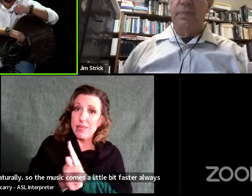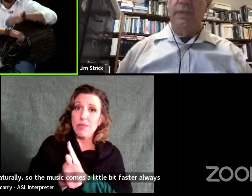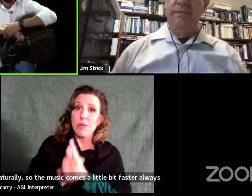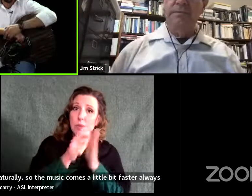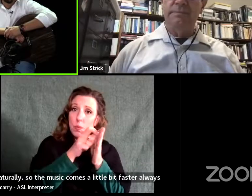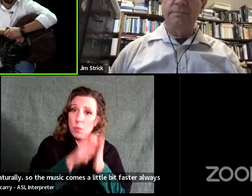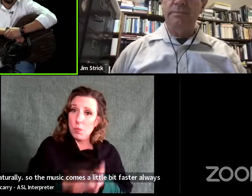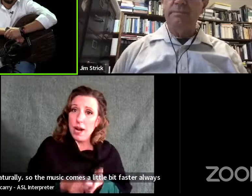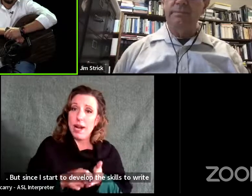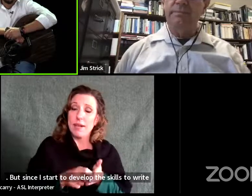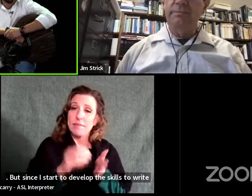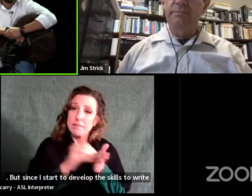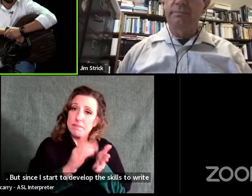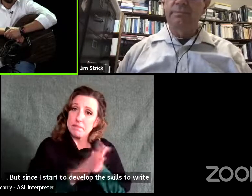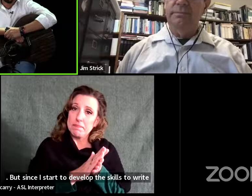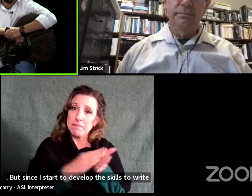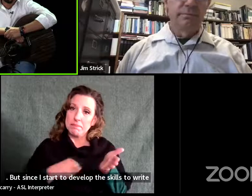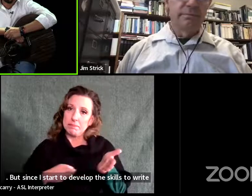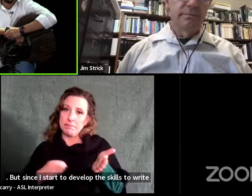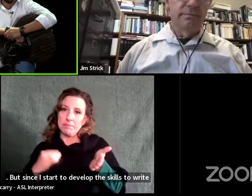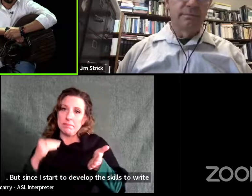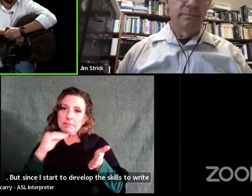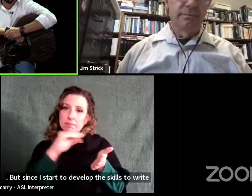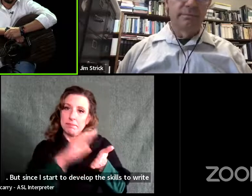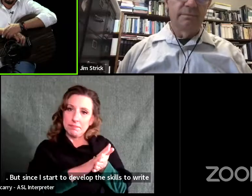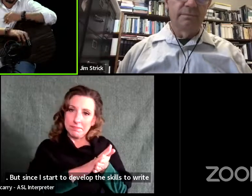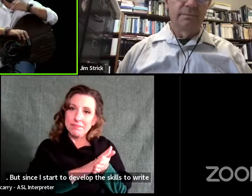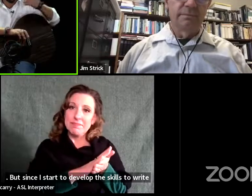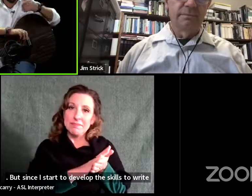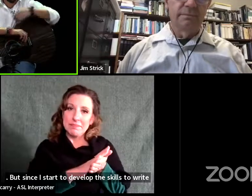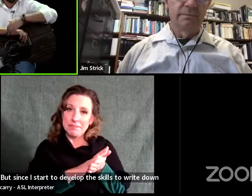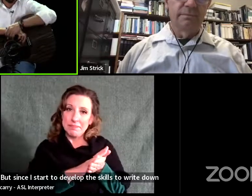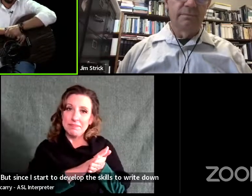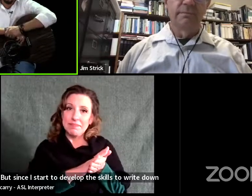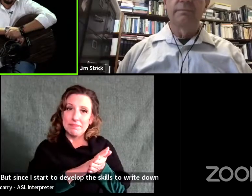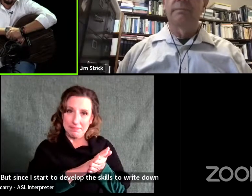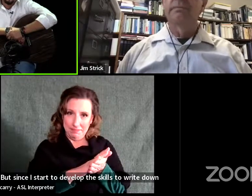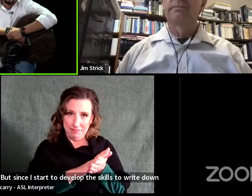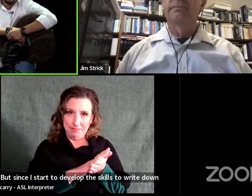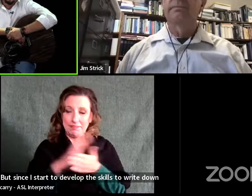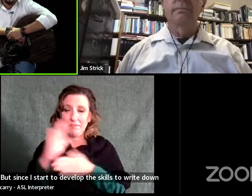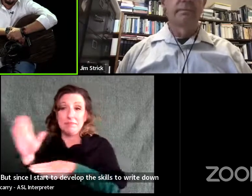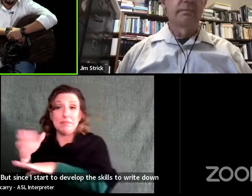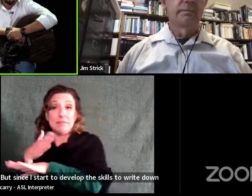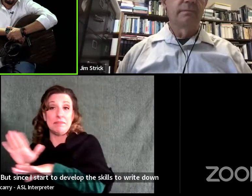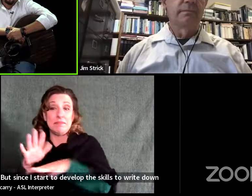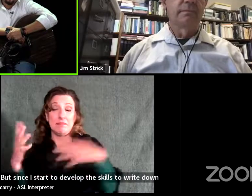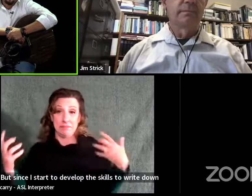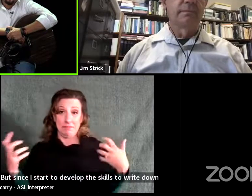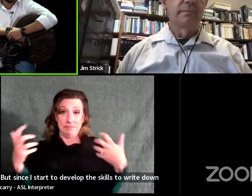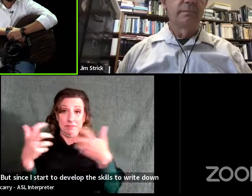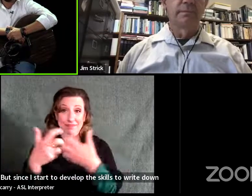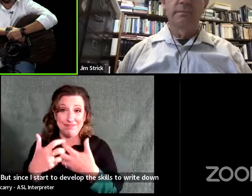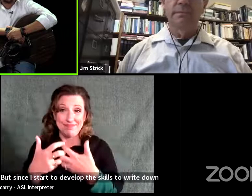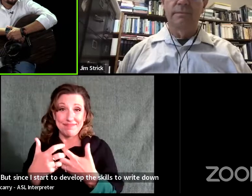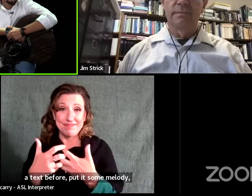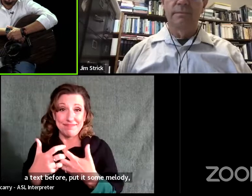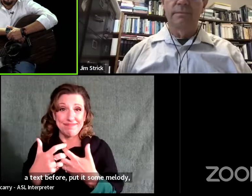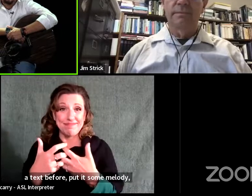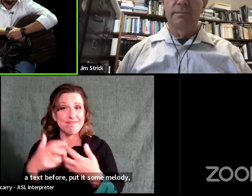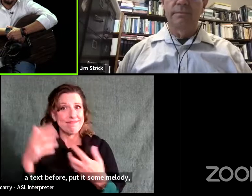write down a text before putting some melody, I